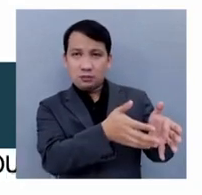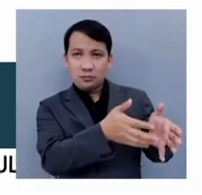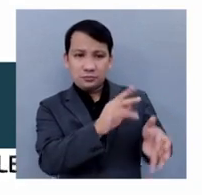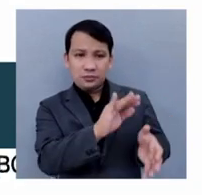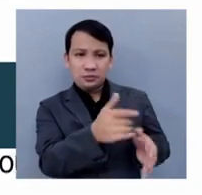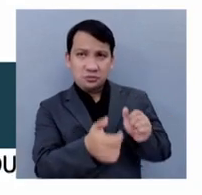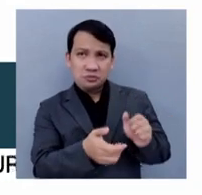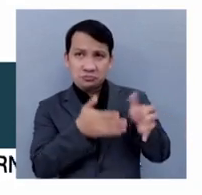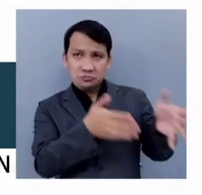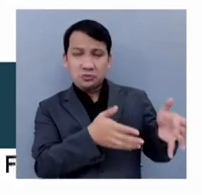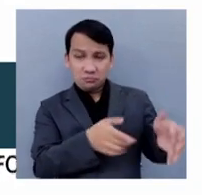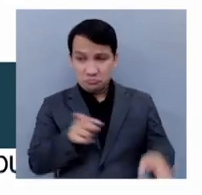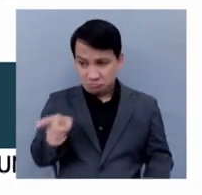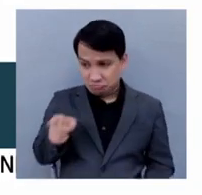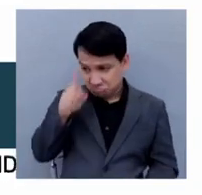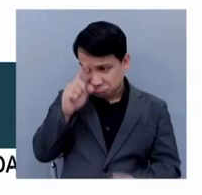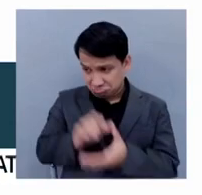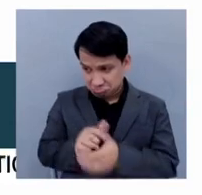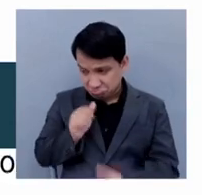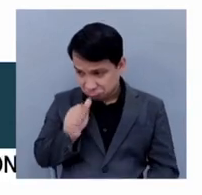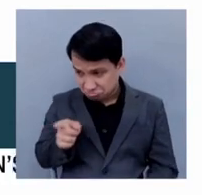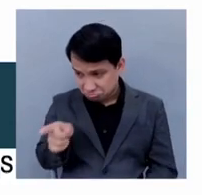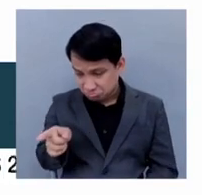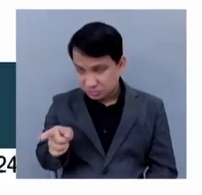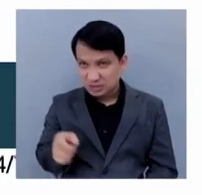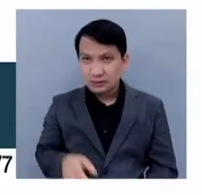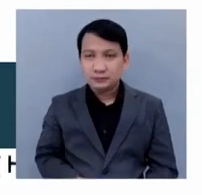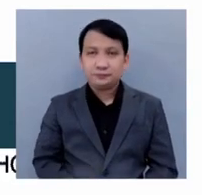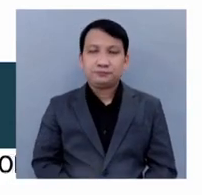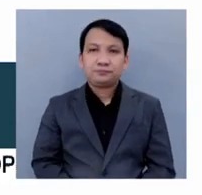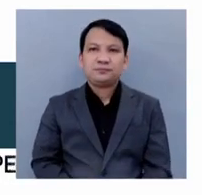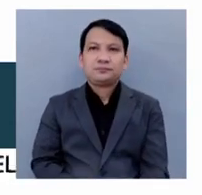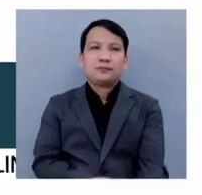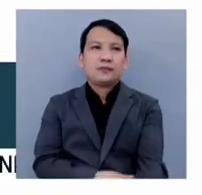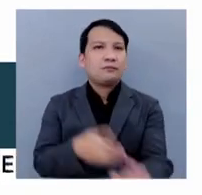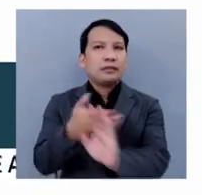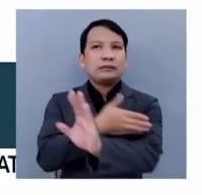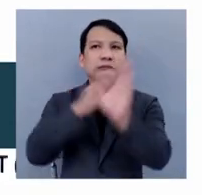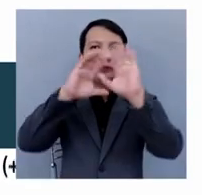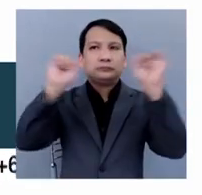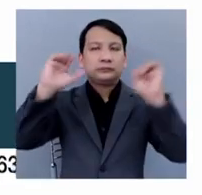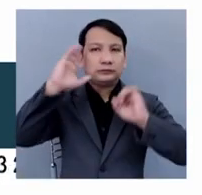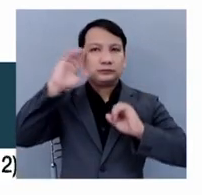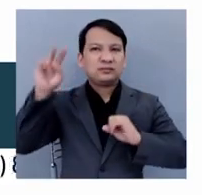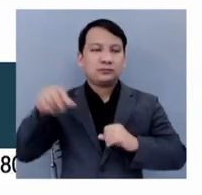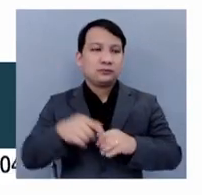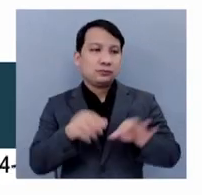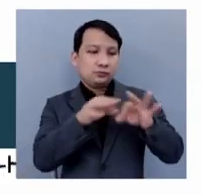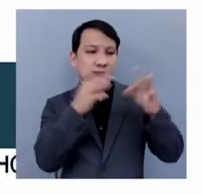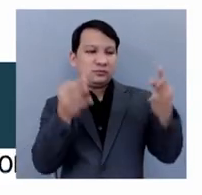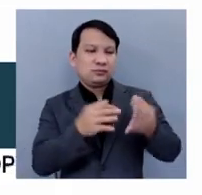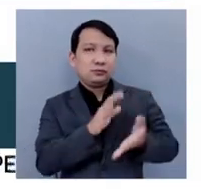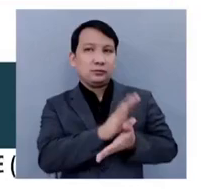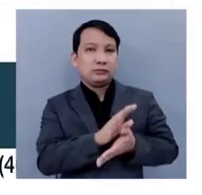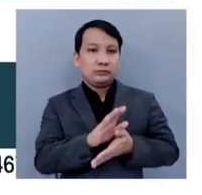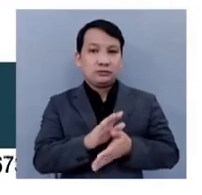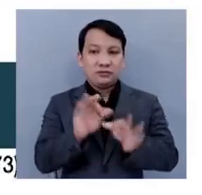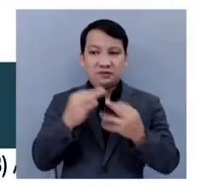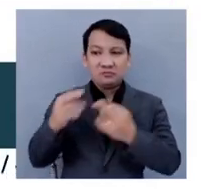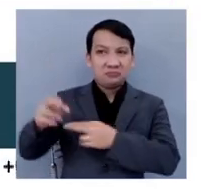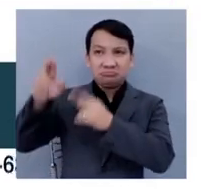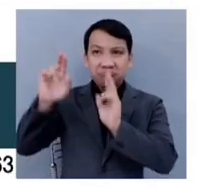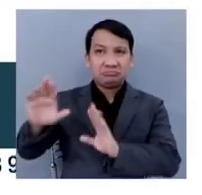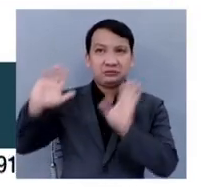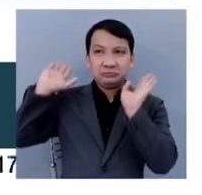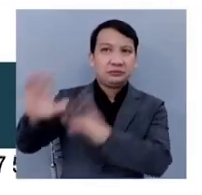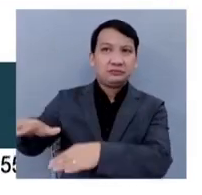You don't believe so? He wasn't a president before, and the family never respected the PCGG. They tried